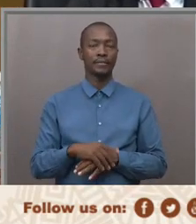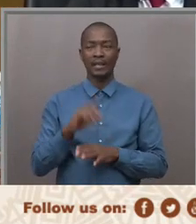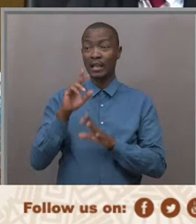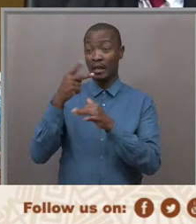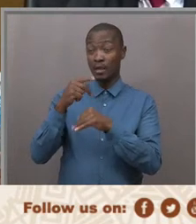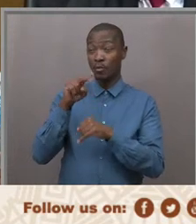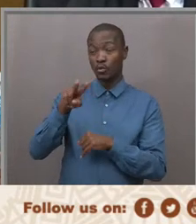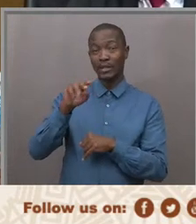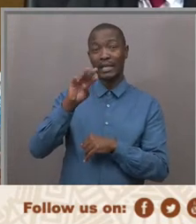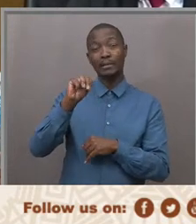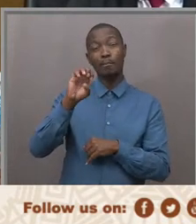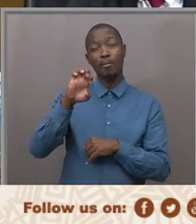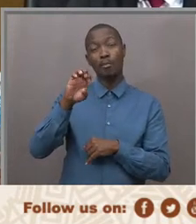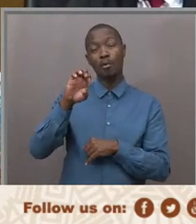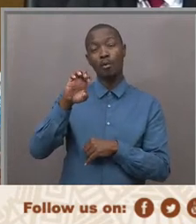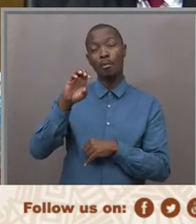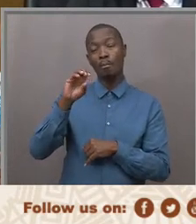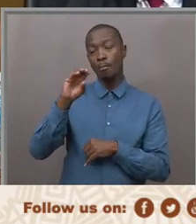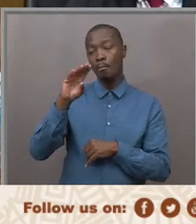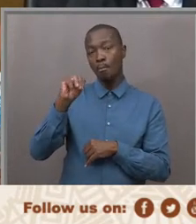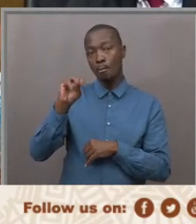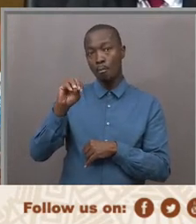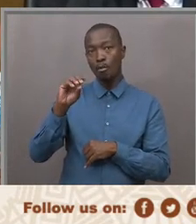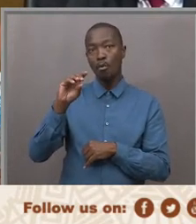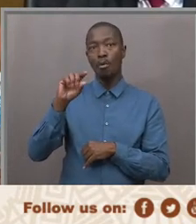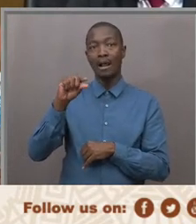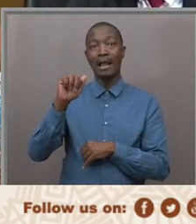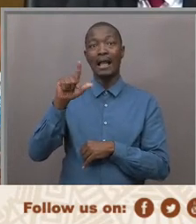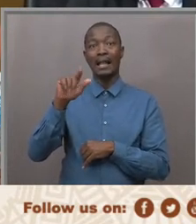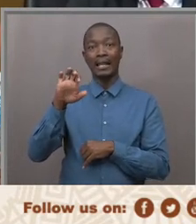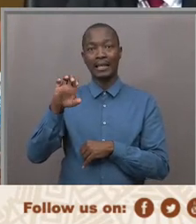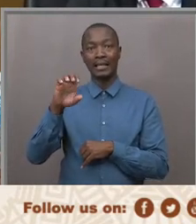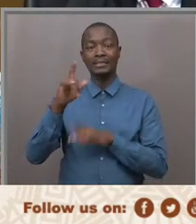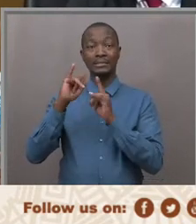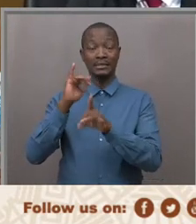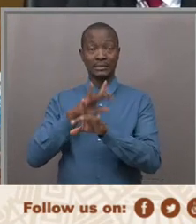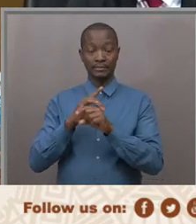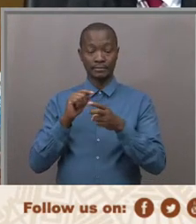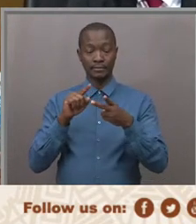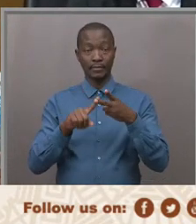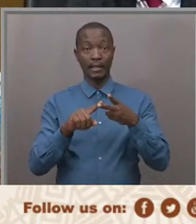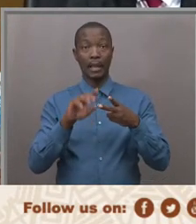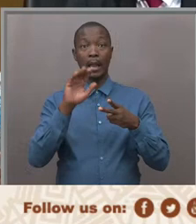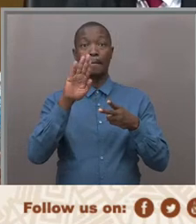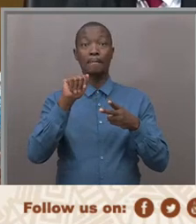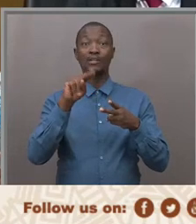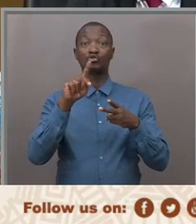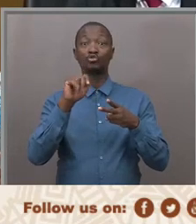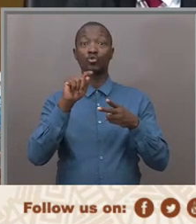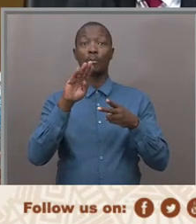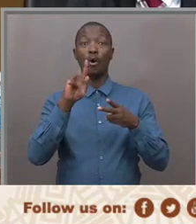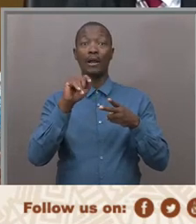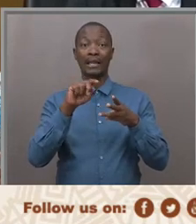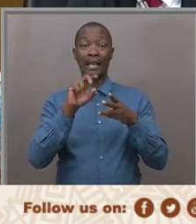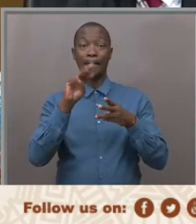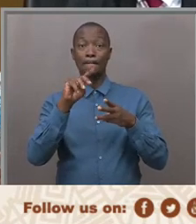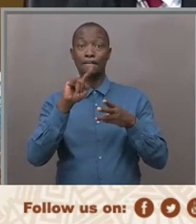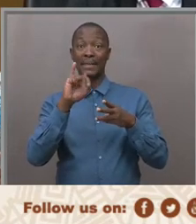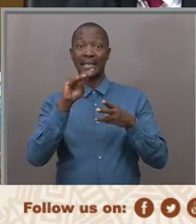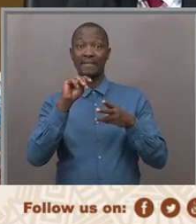Mogale City, Devon in Lesedi, Bantubonke in Midval, and Sokolumi in the city of